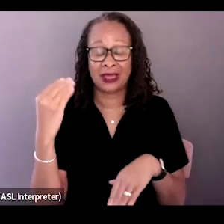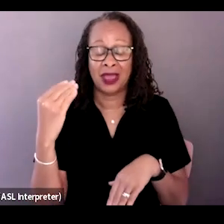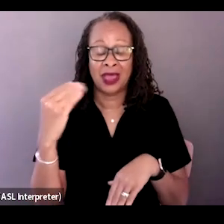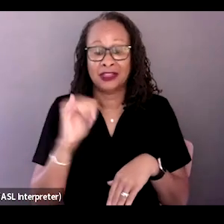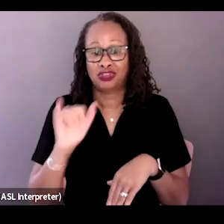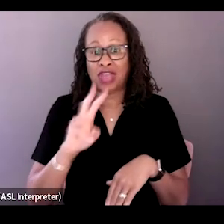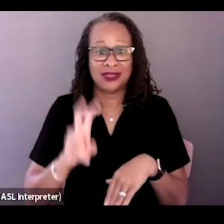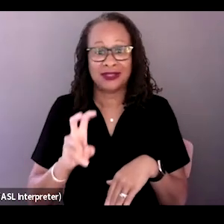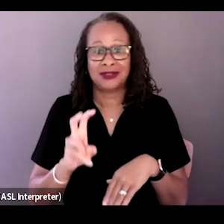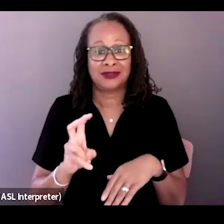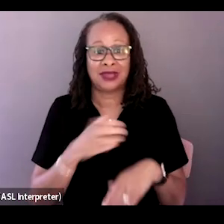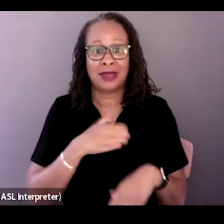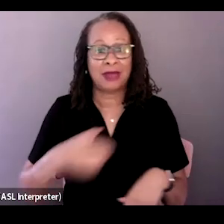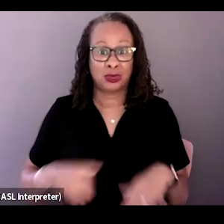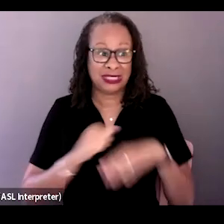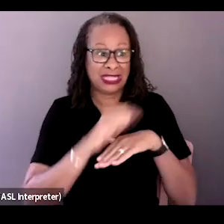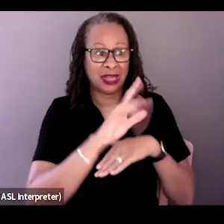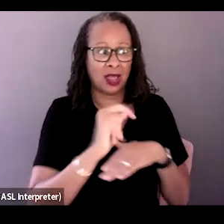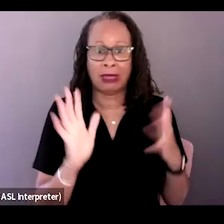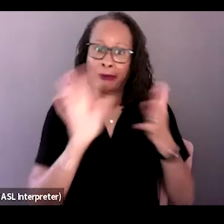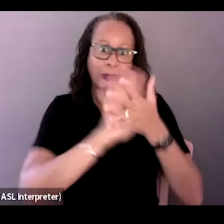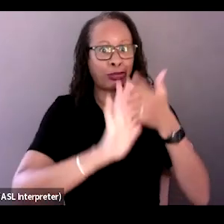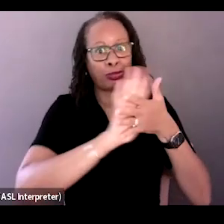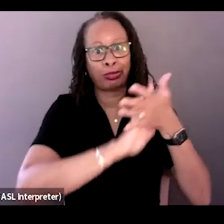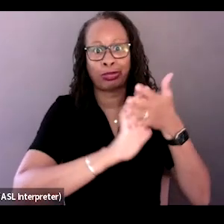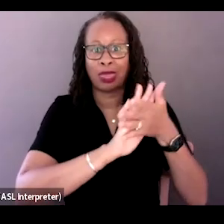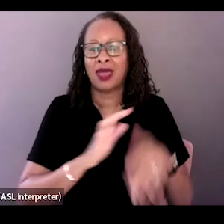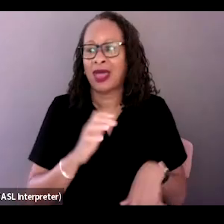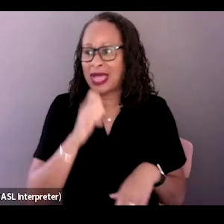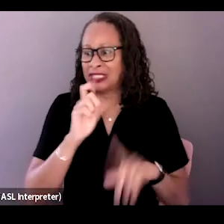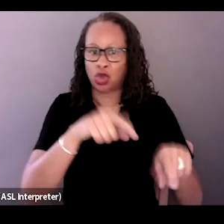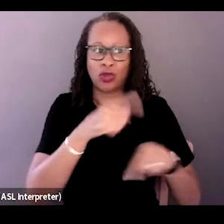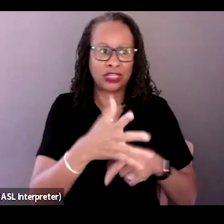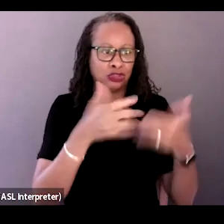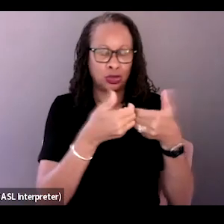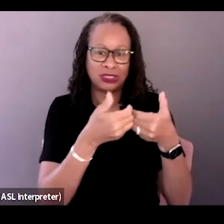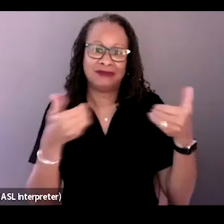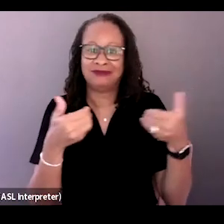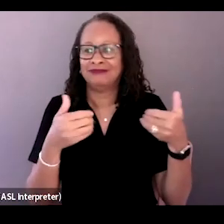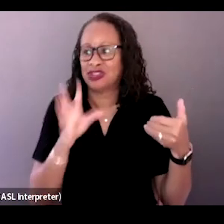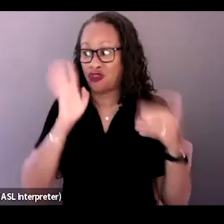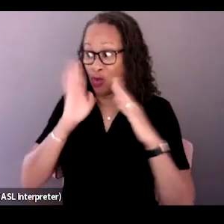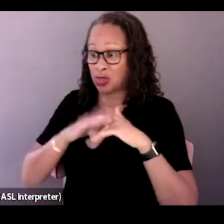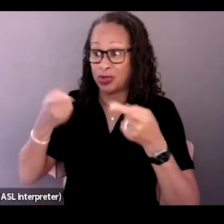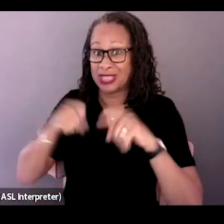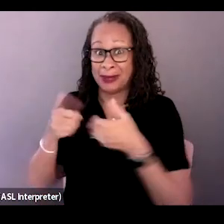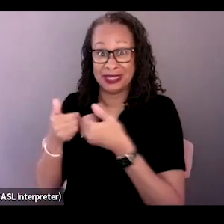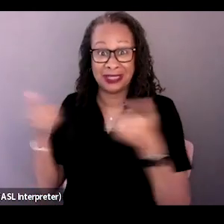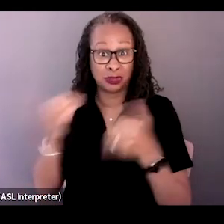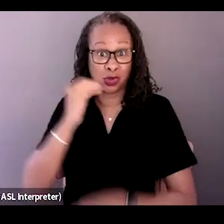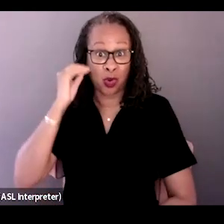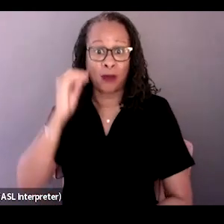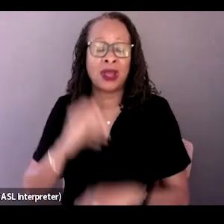home, Dizzy Gillespie would say, I didn't go over there to sugarcoat segregation back home. We could come back to that, because it's not that they